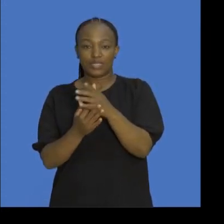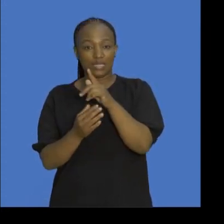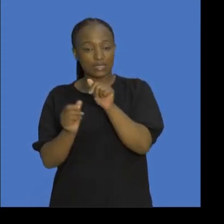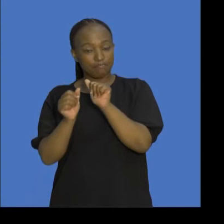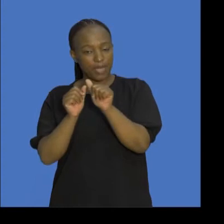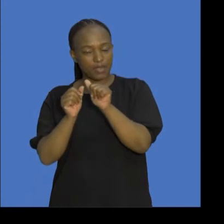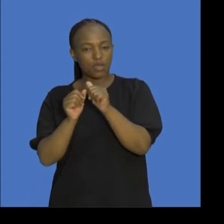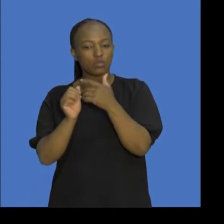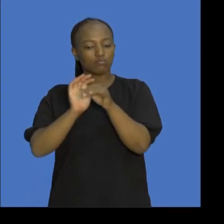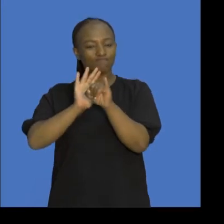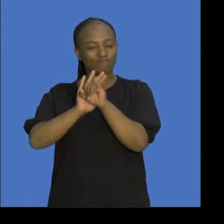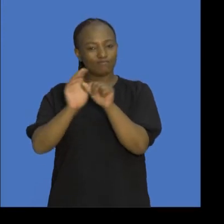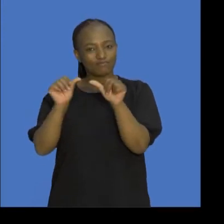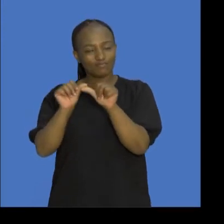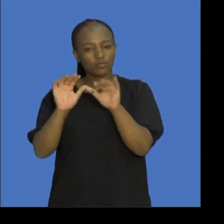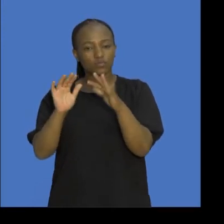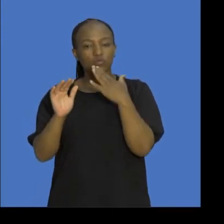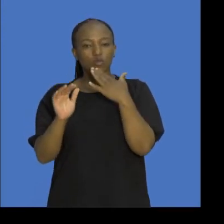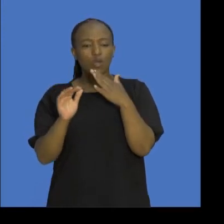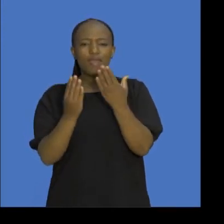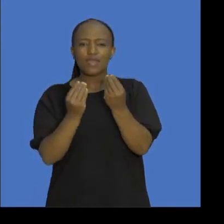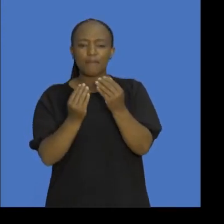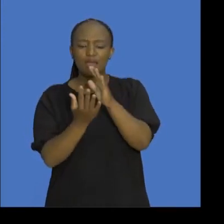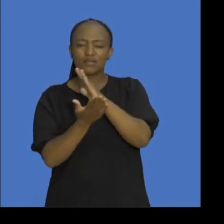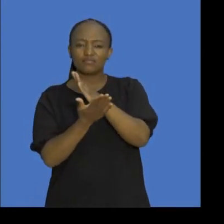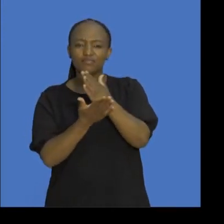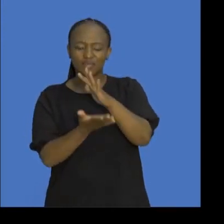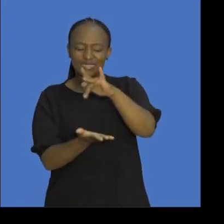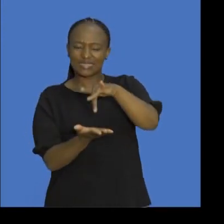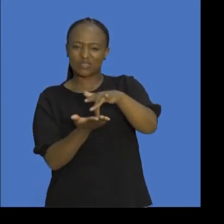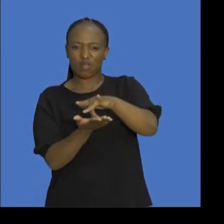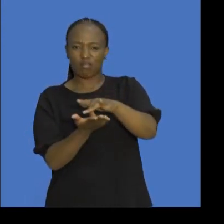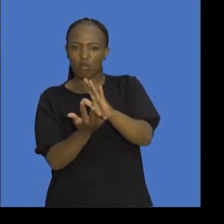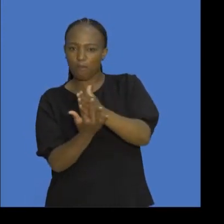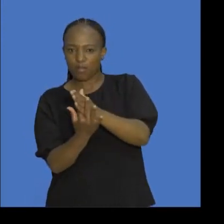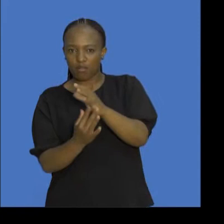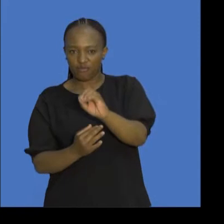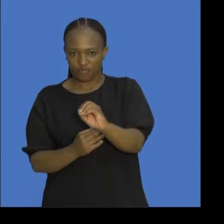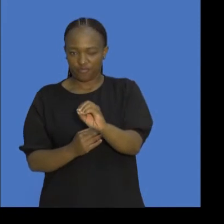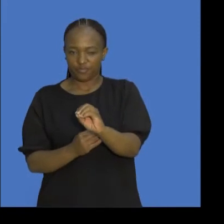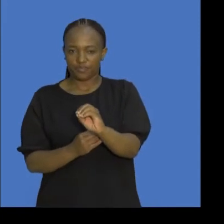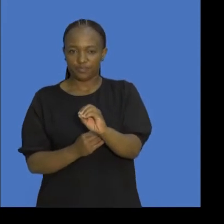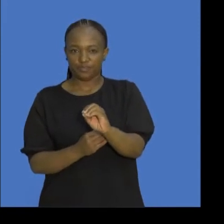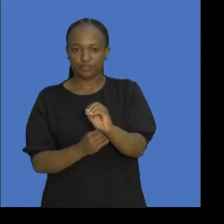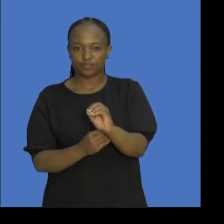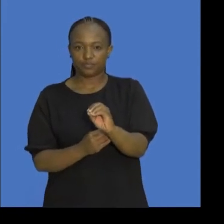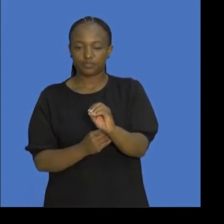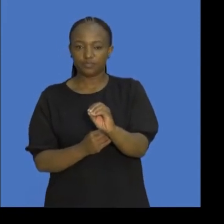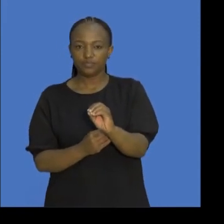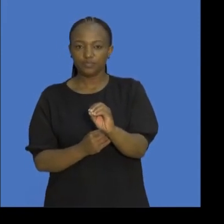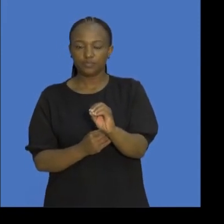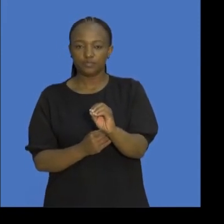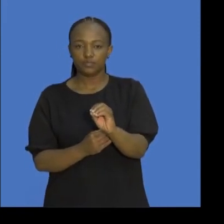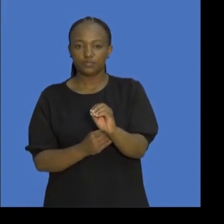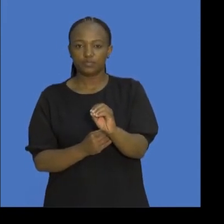is better measure of central tendency. Remember, central tendency